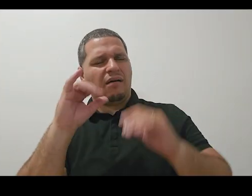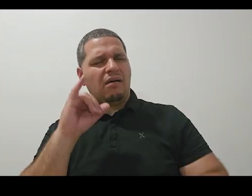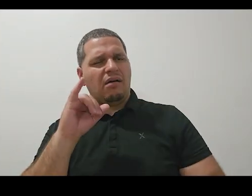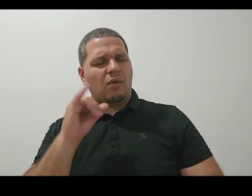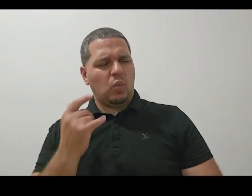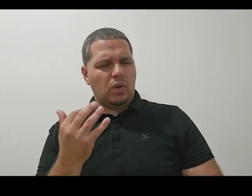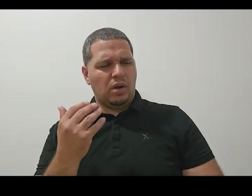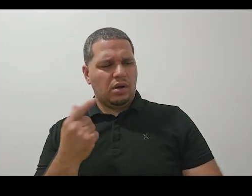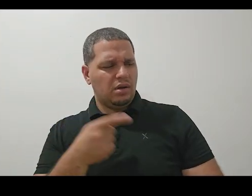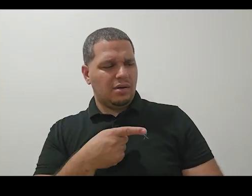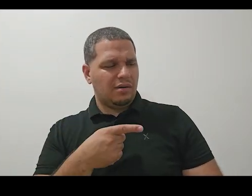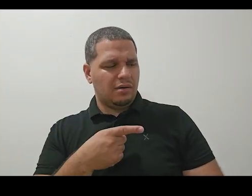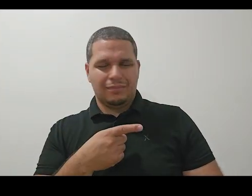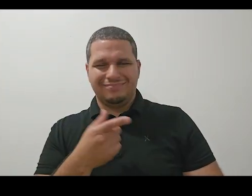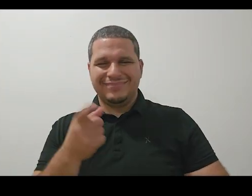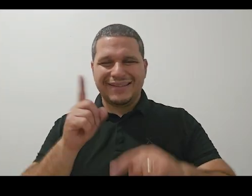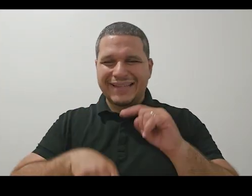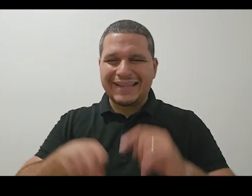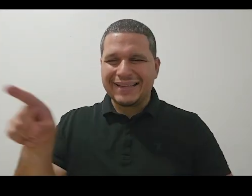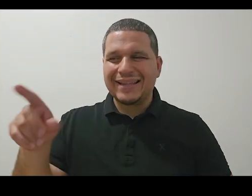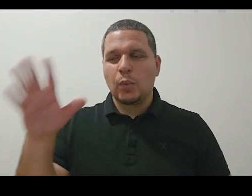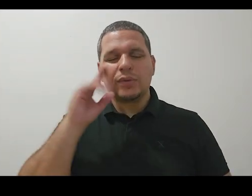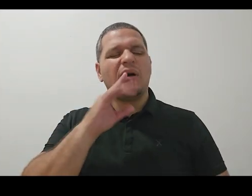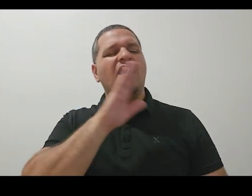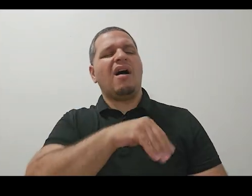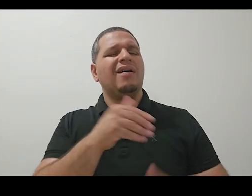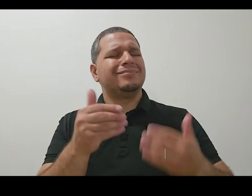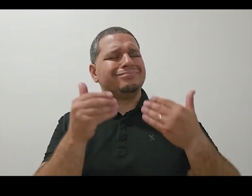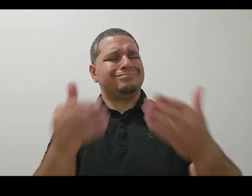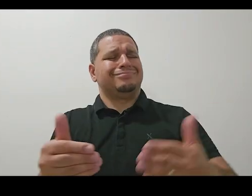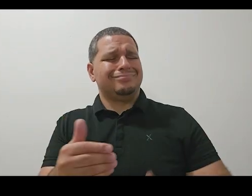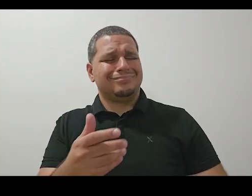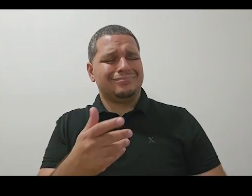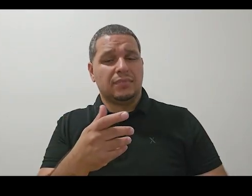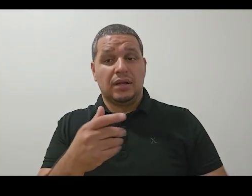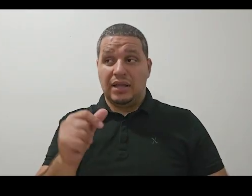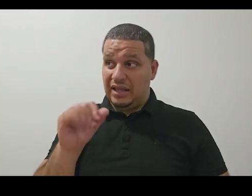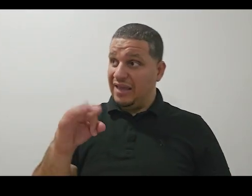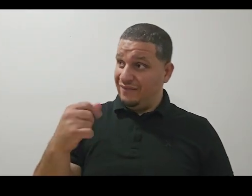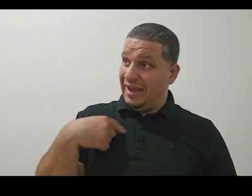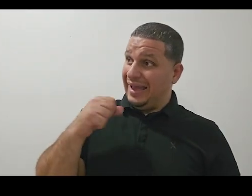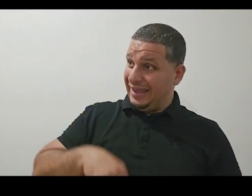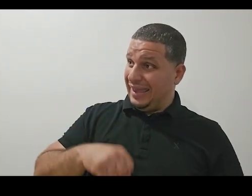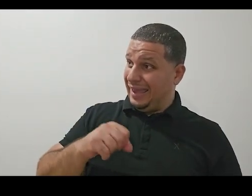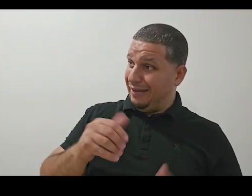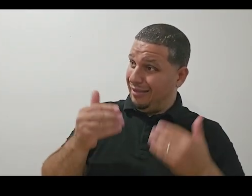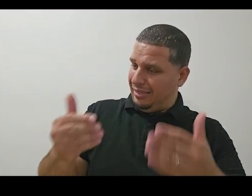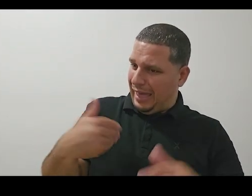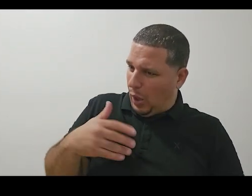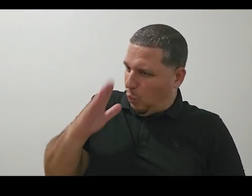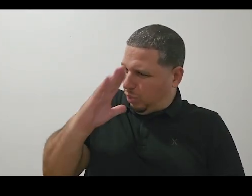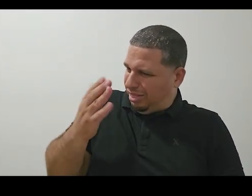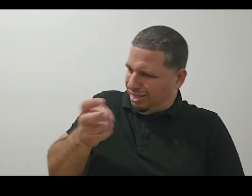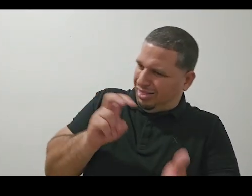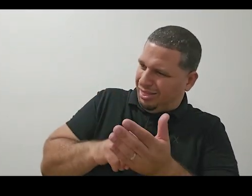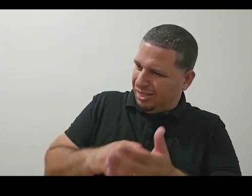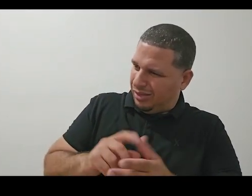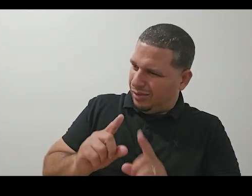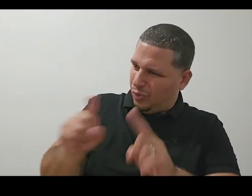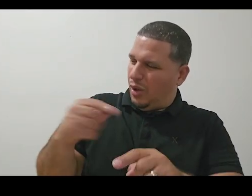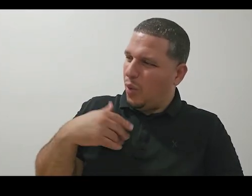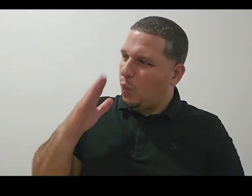necessarily relate. So they say, oh, just get over it. If I could get over it, I would, right?